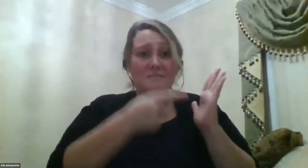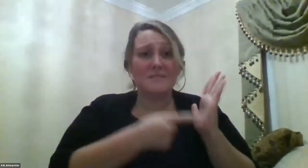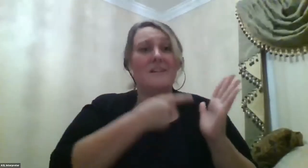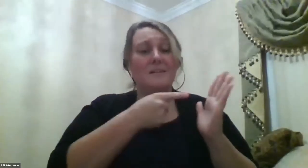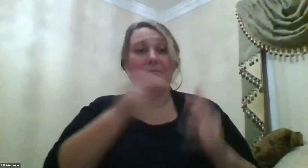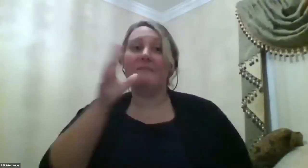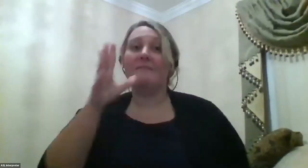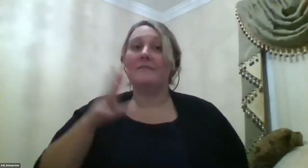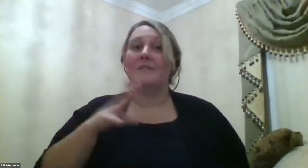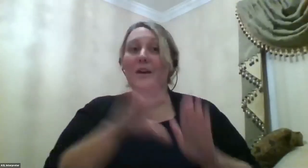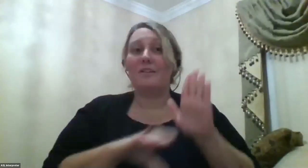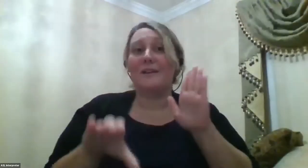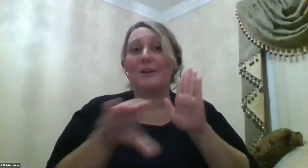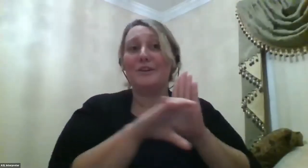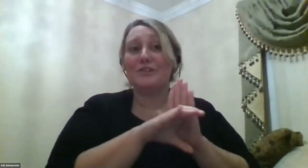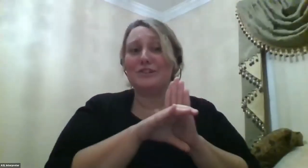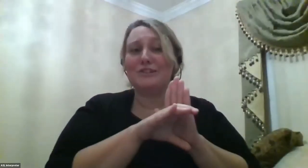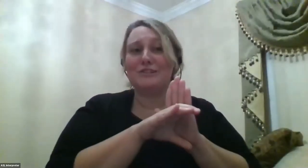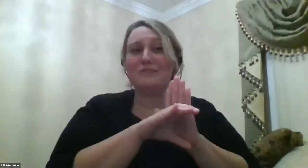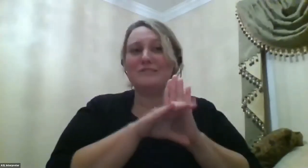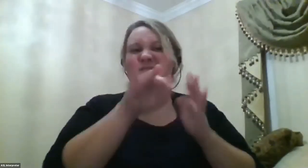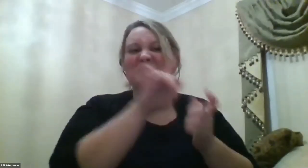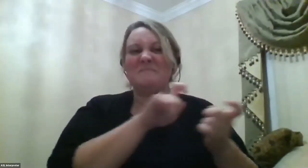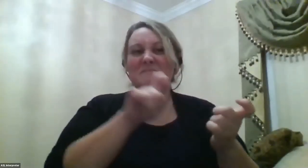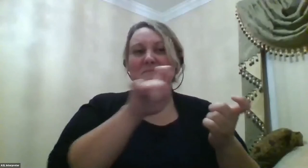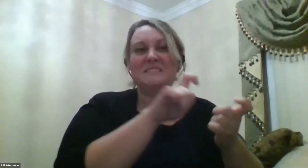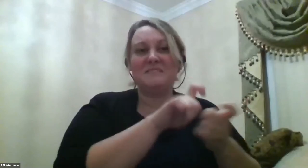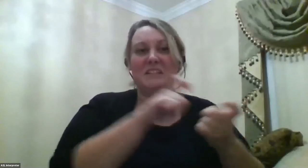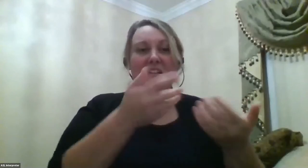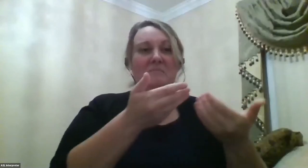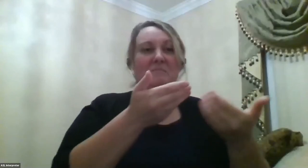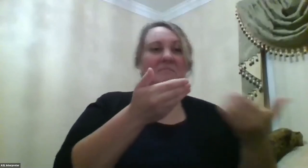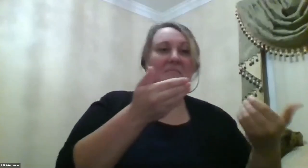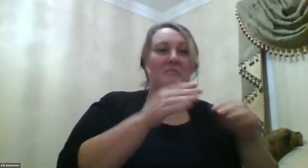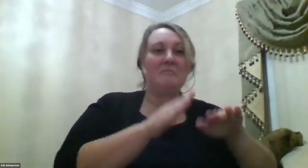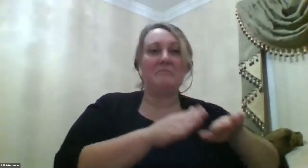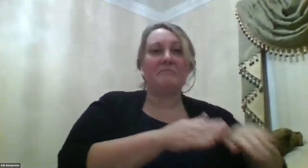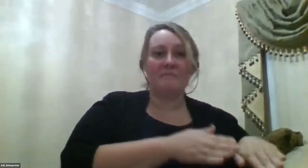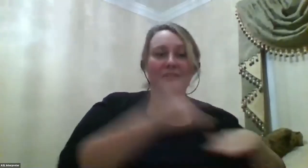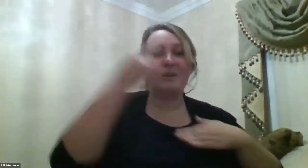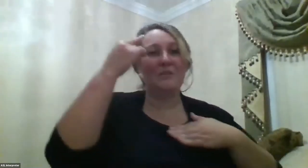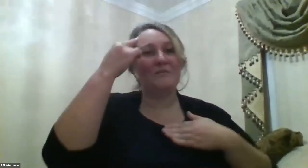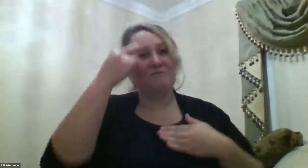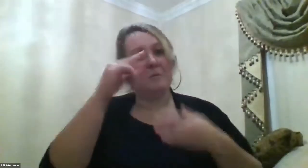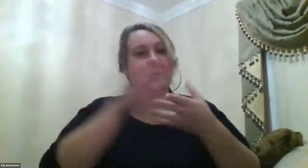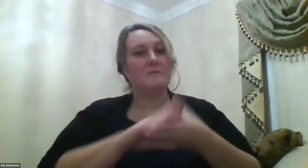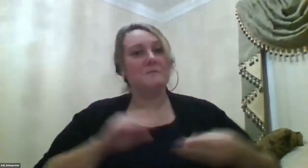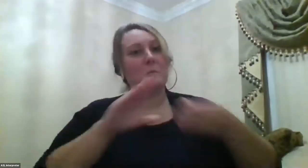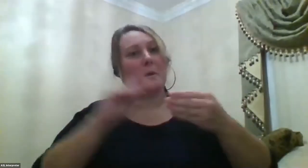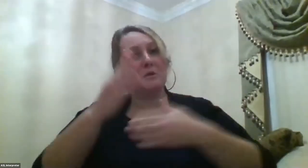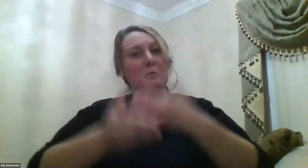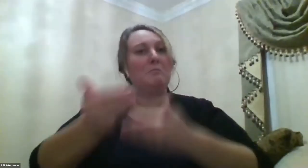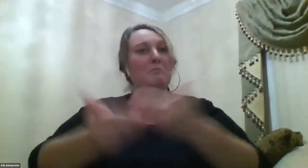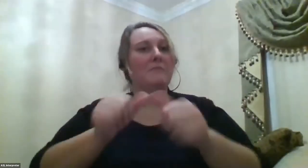mythology or the larger narrative to keep moving forward. So, um, for example, I did an